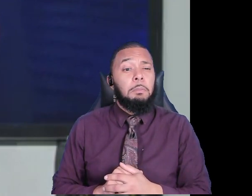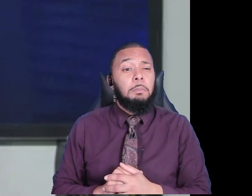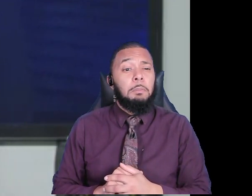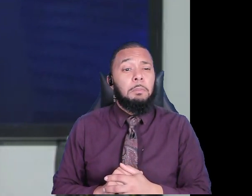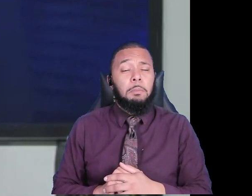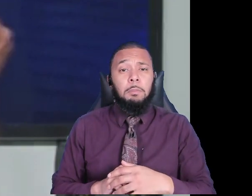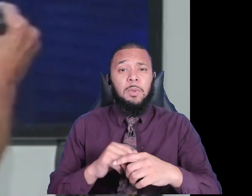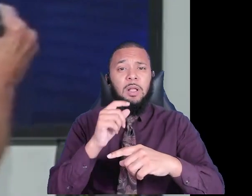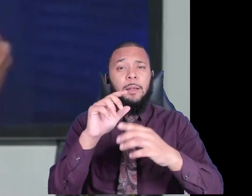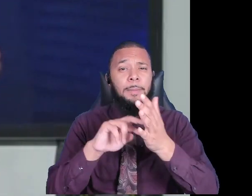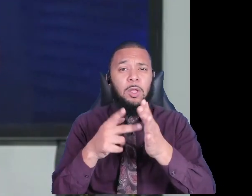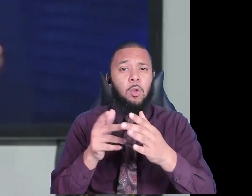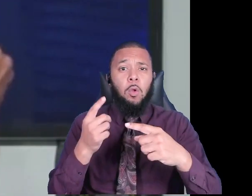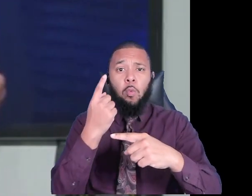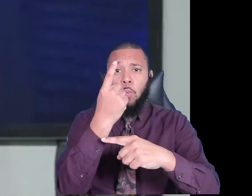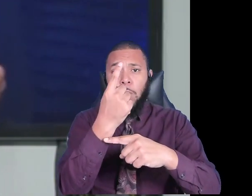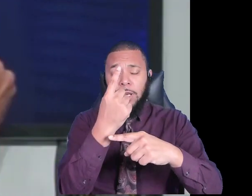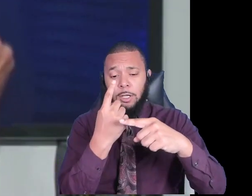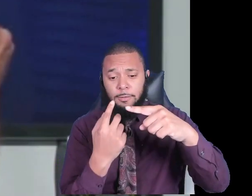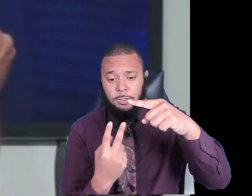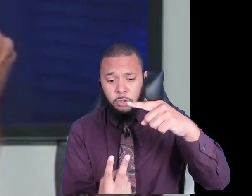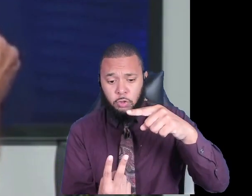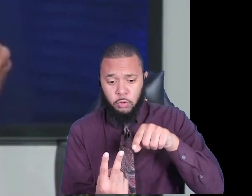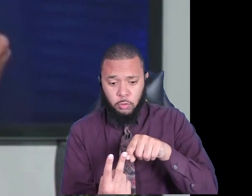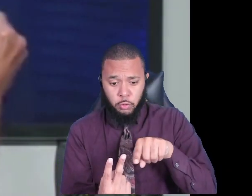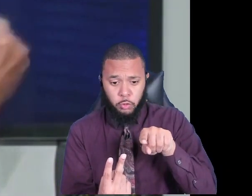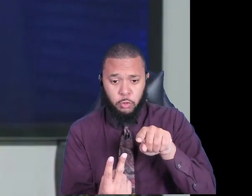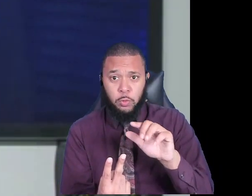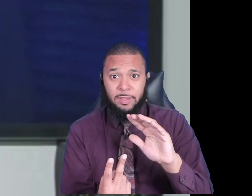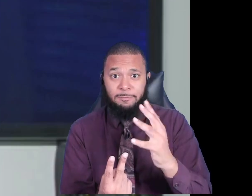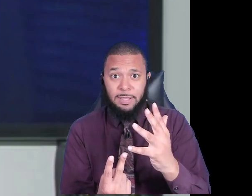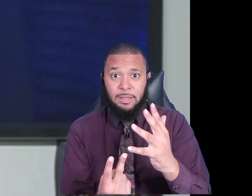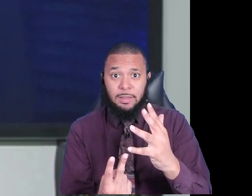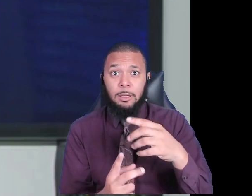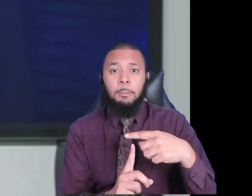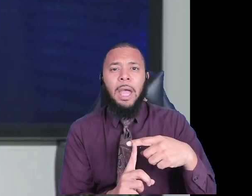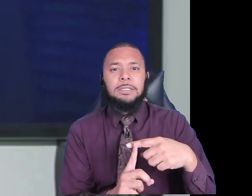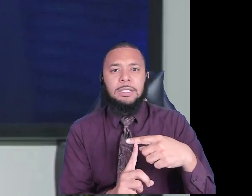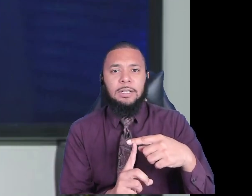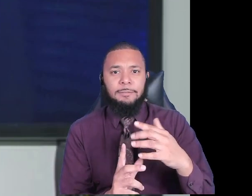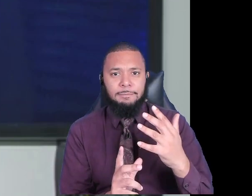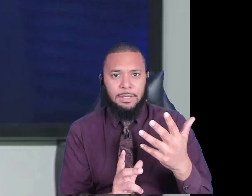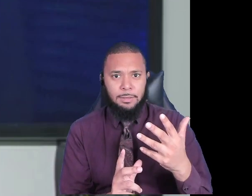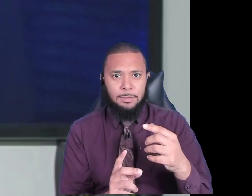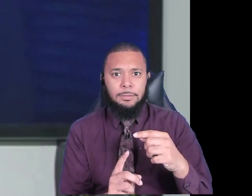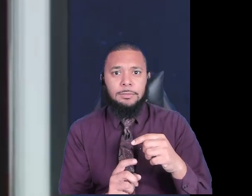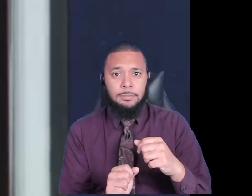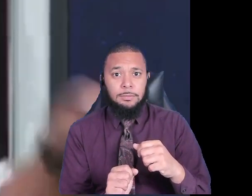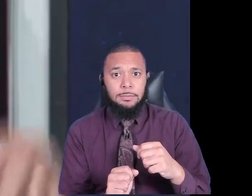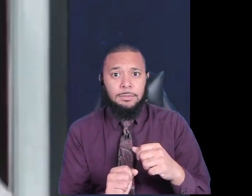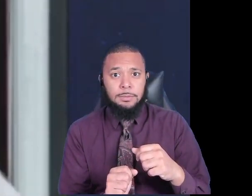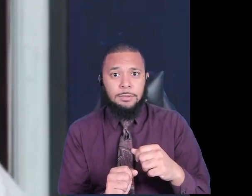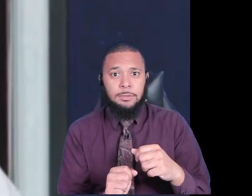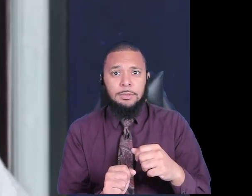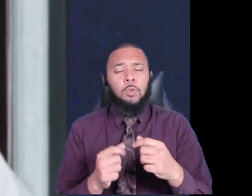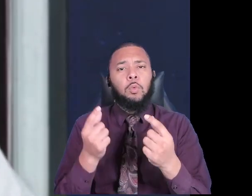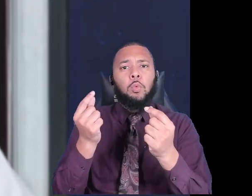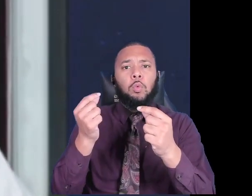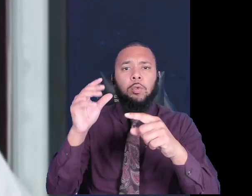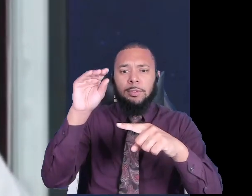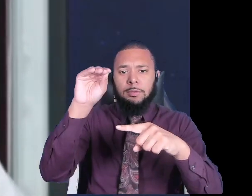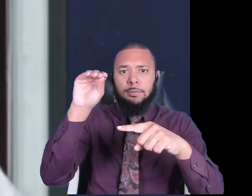that's 1 over 2 to the positive 5th power. Okay? Just push it to